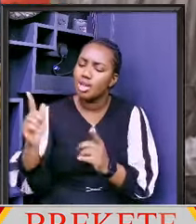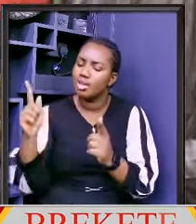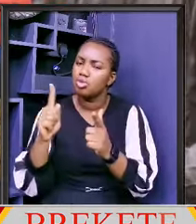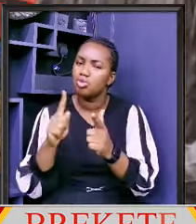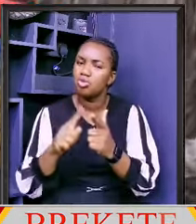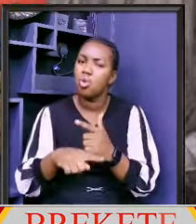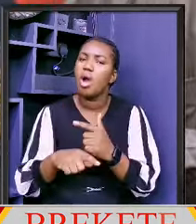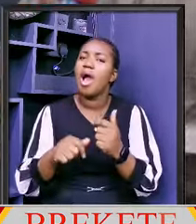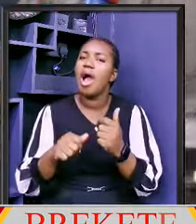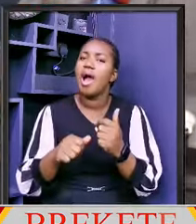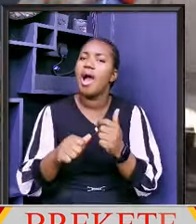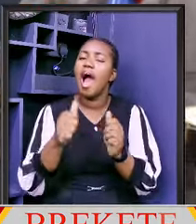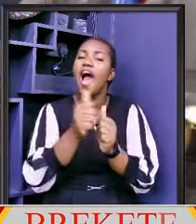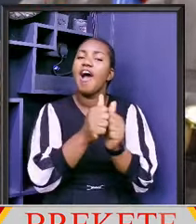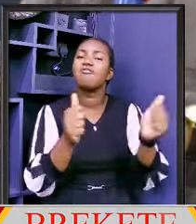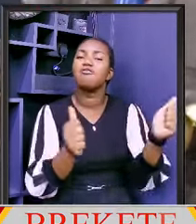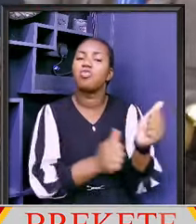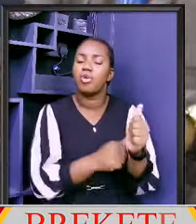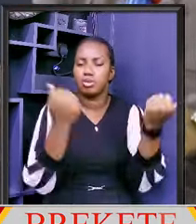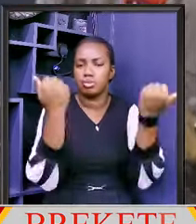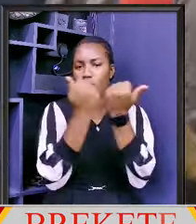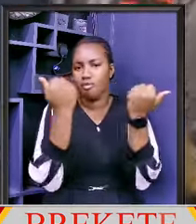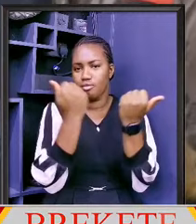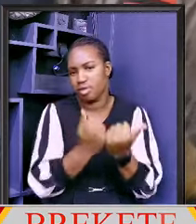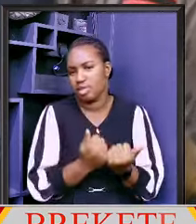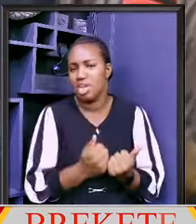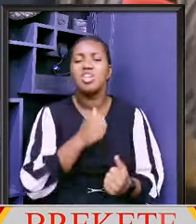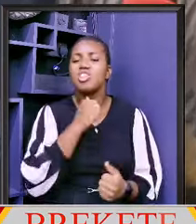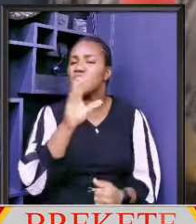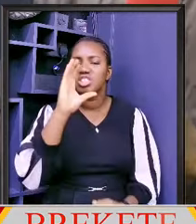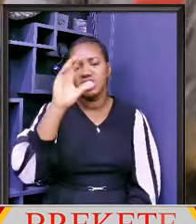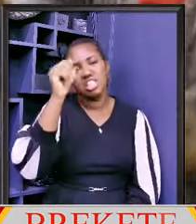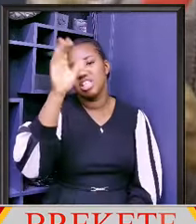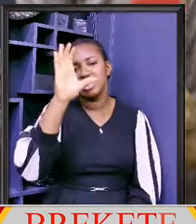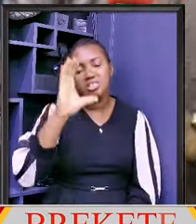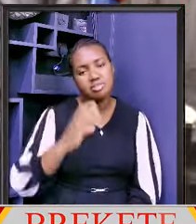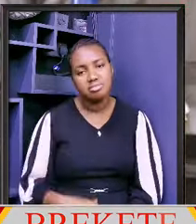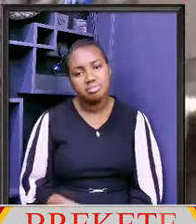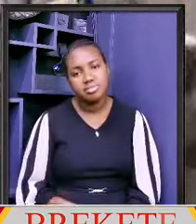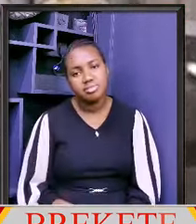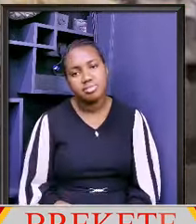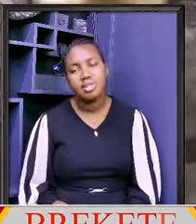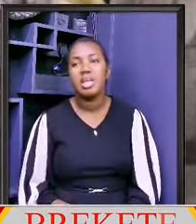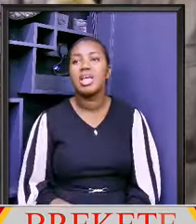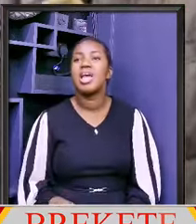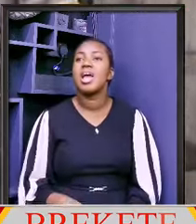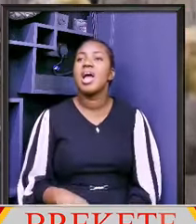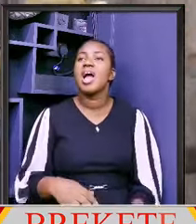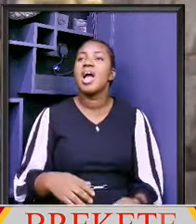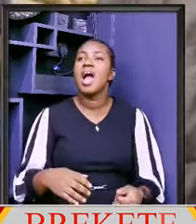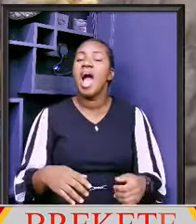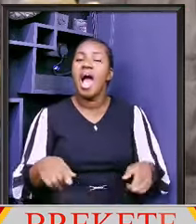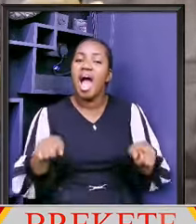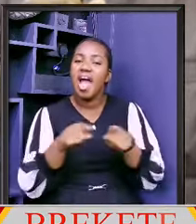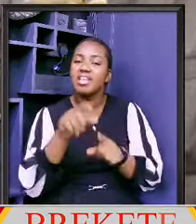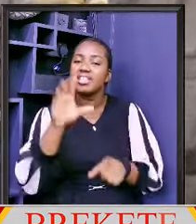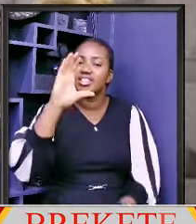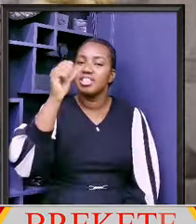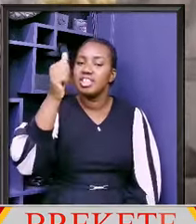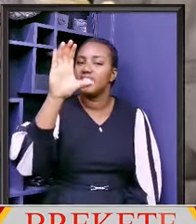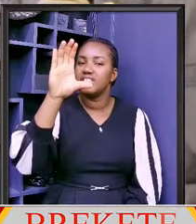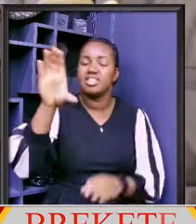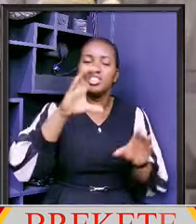avert conflict. Not CAC. As CAC no enforce this one way, then talk